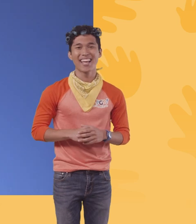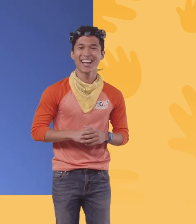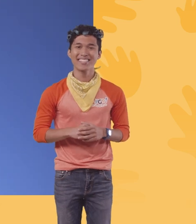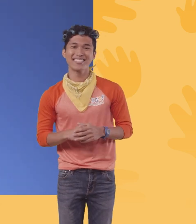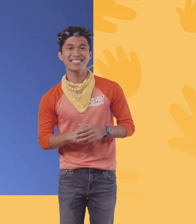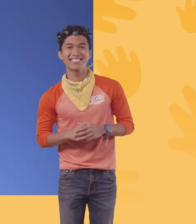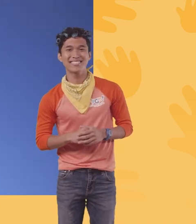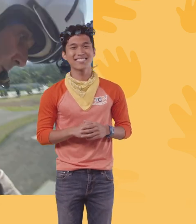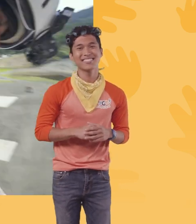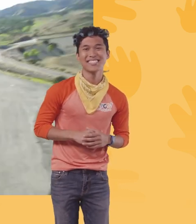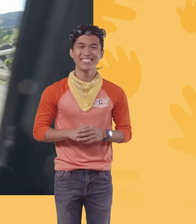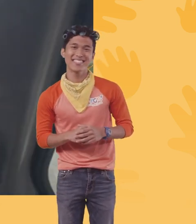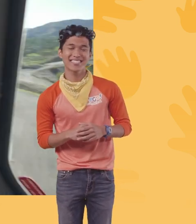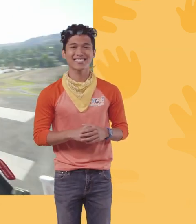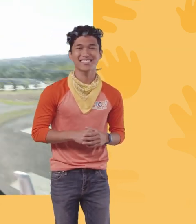Wow.